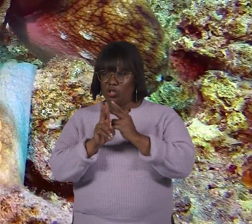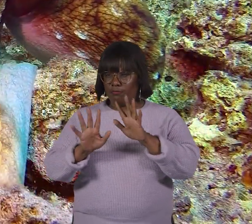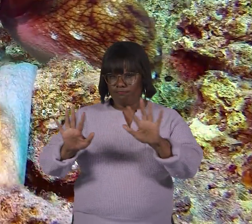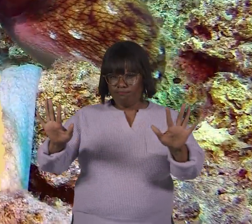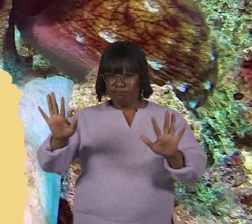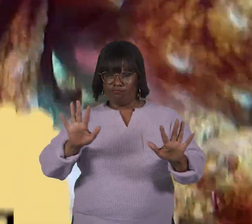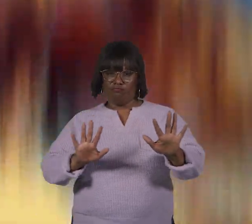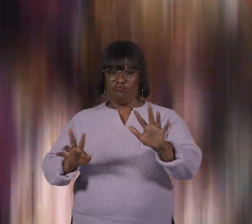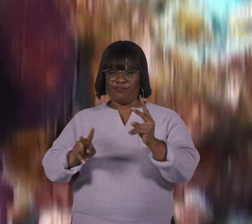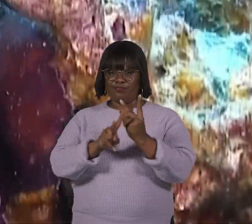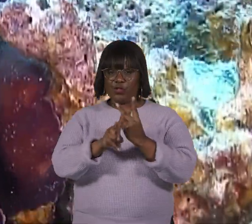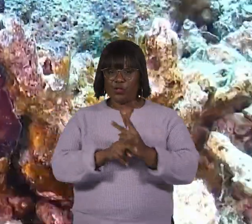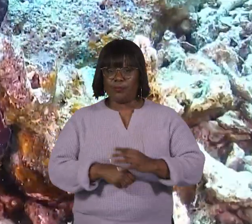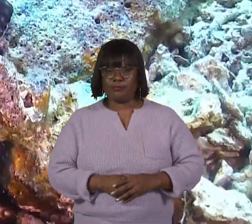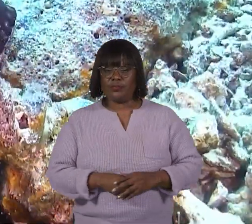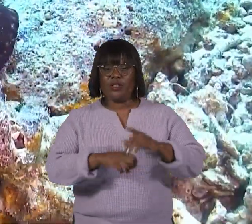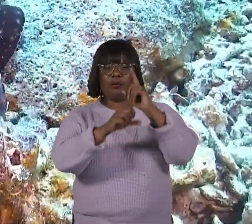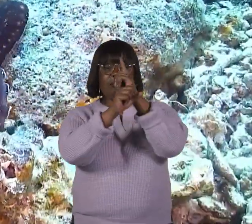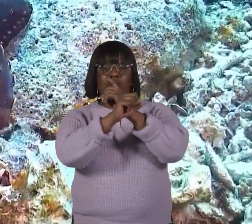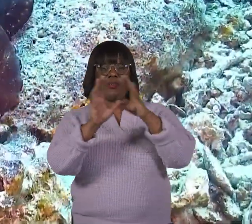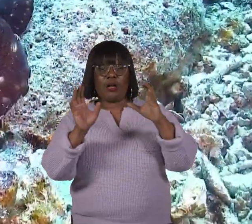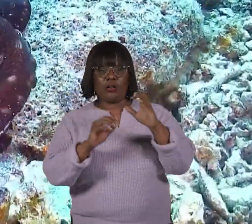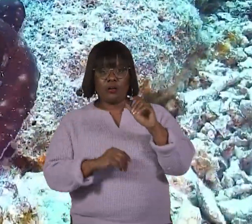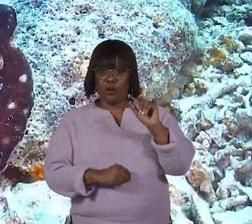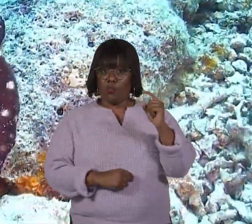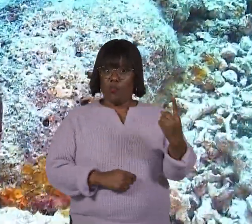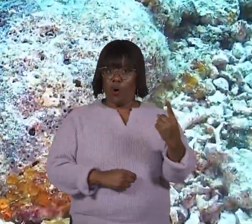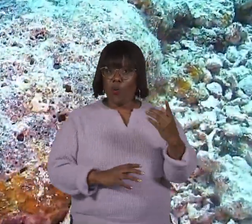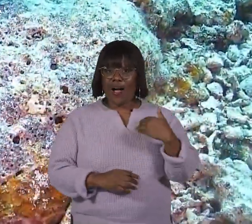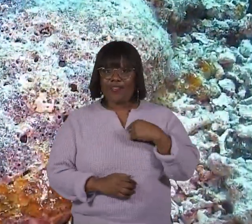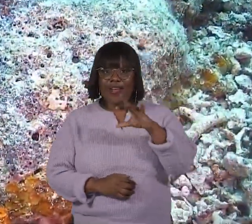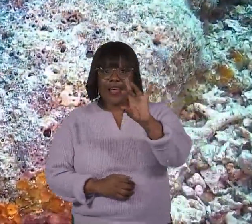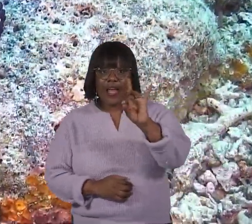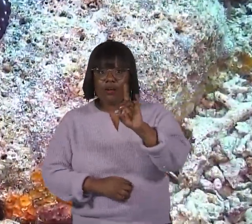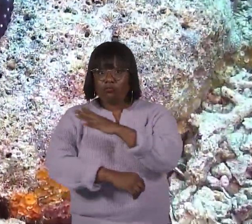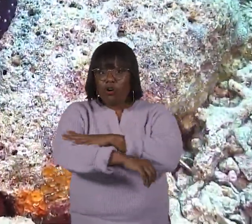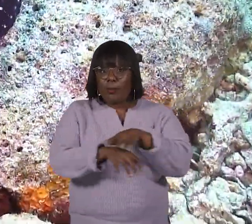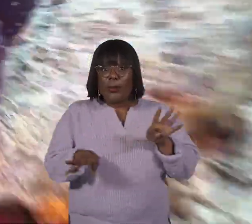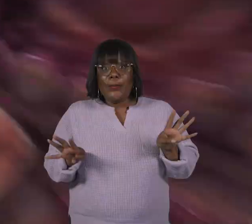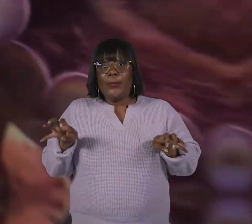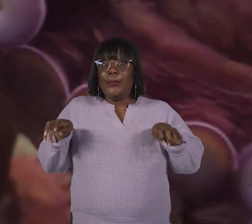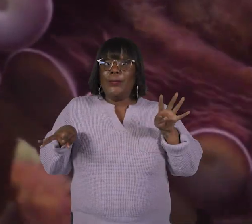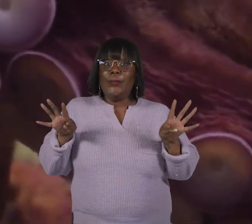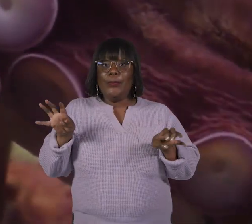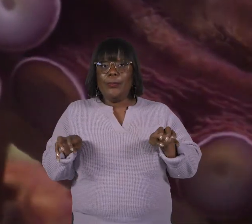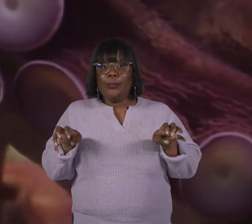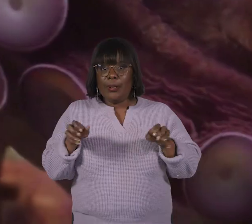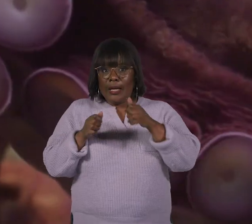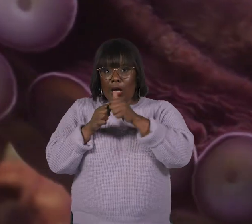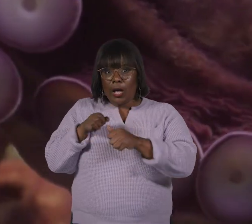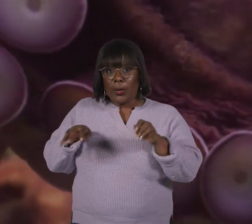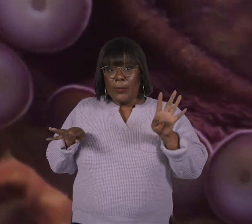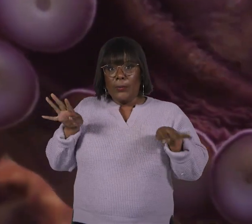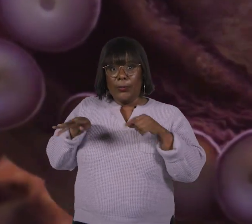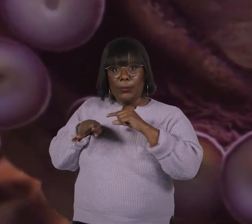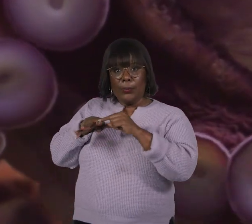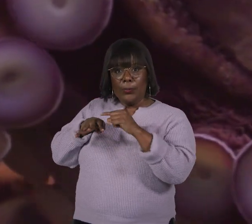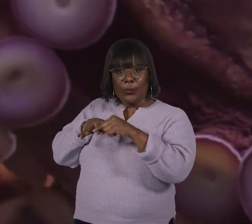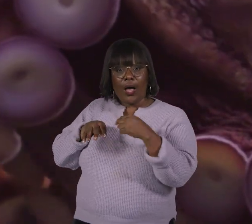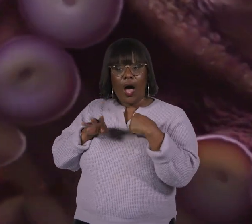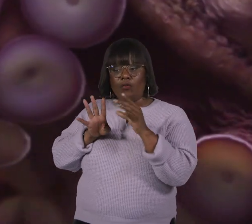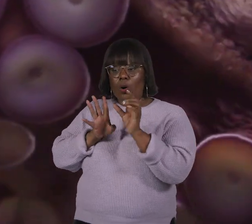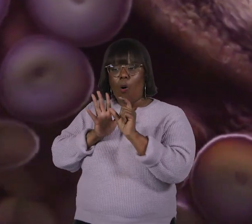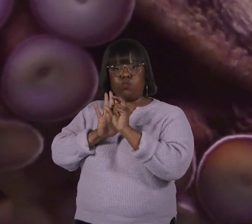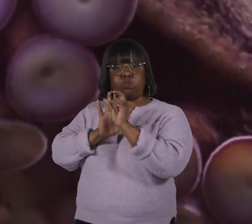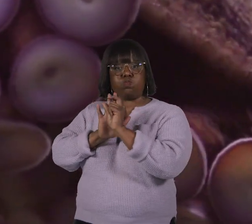all sorts of things. And imagine having not one, but eight arms. Each arm has suction cups that can